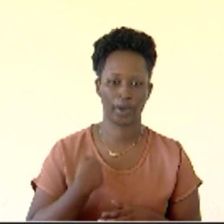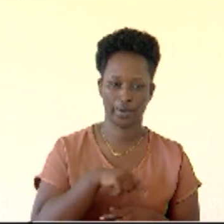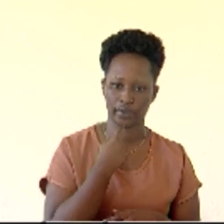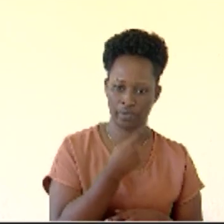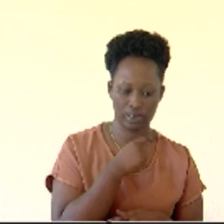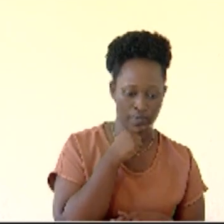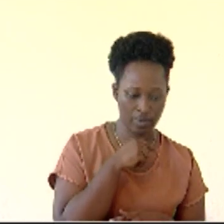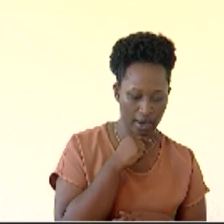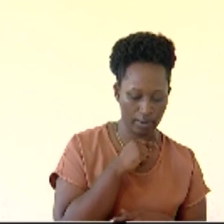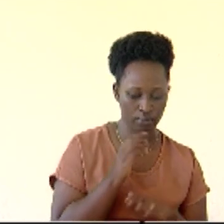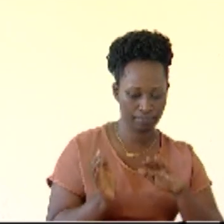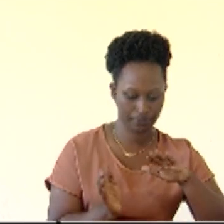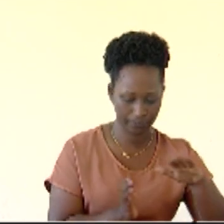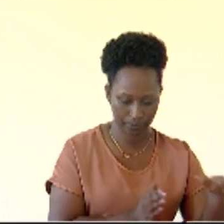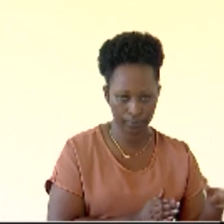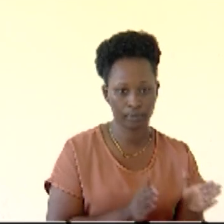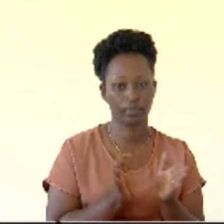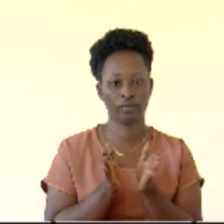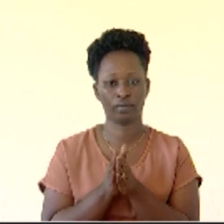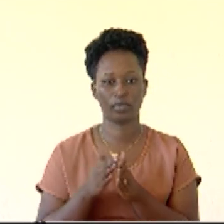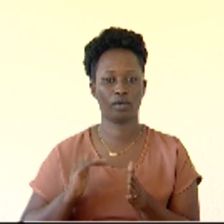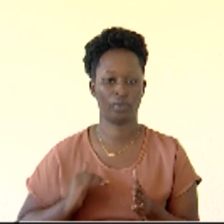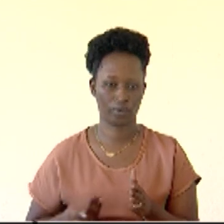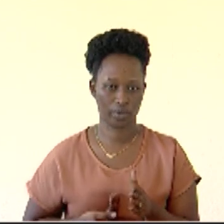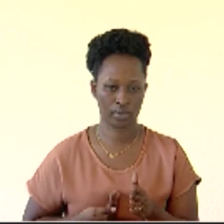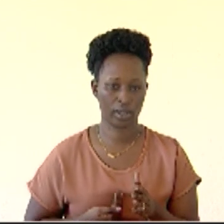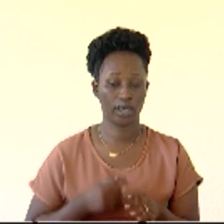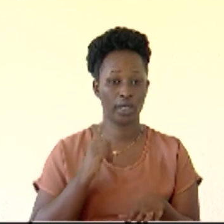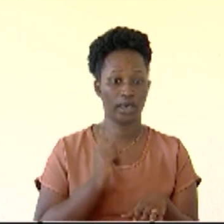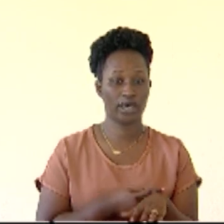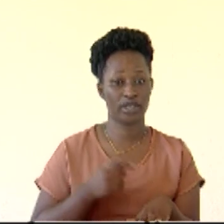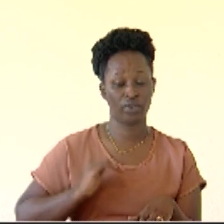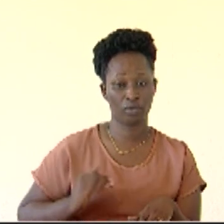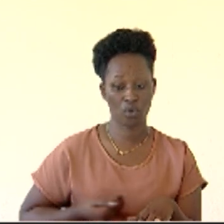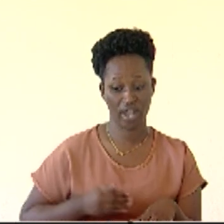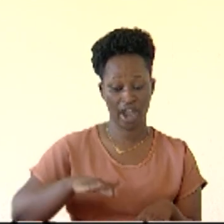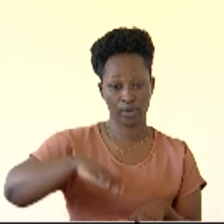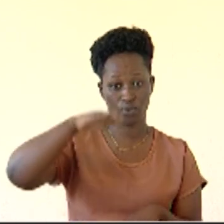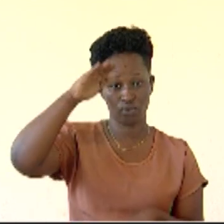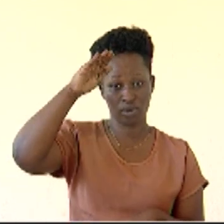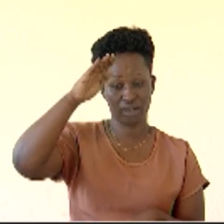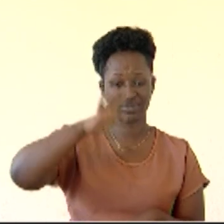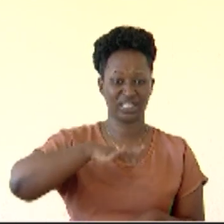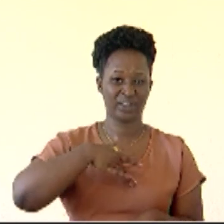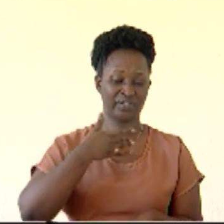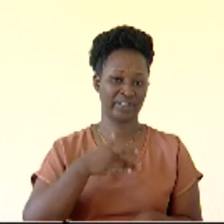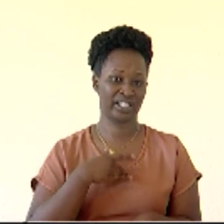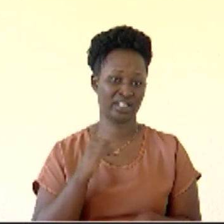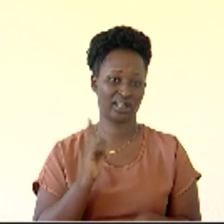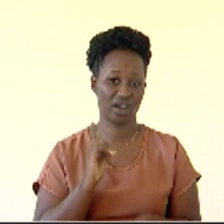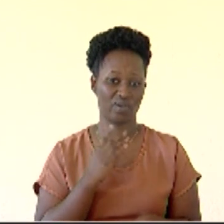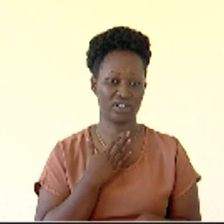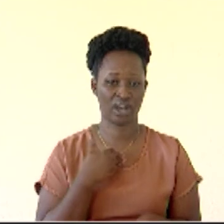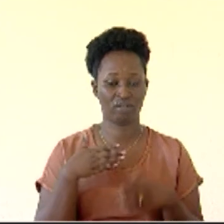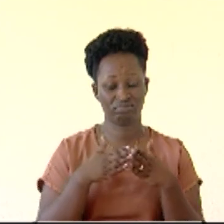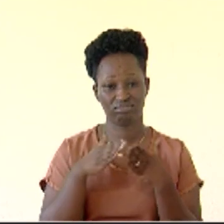men and women is lack of desire and even arousal of sexual intercourse. This is due to a decrease in hormones which